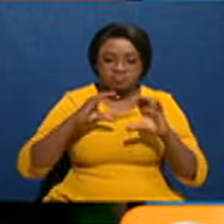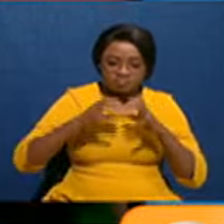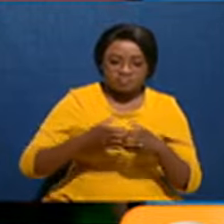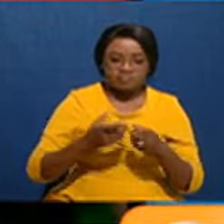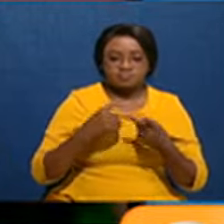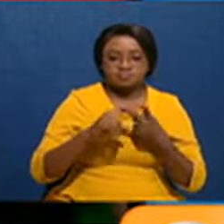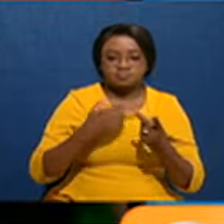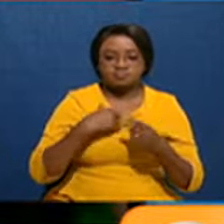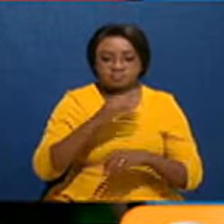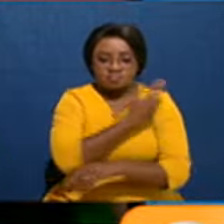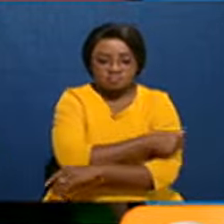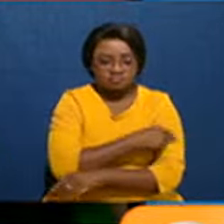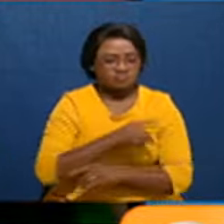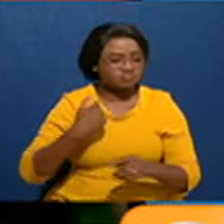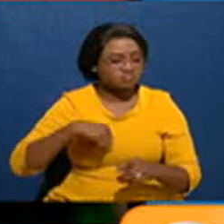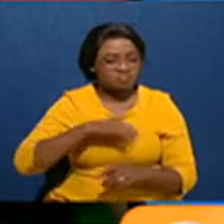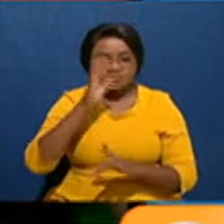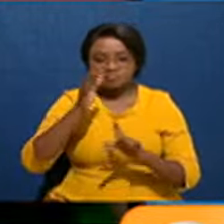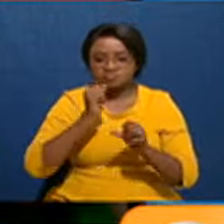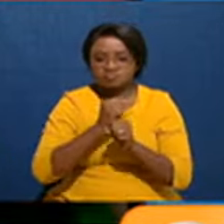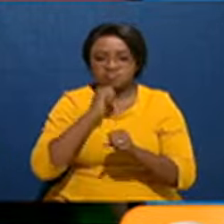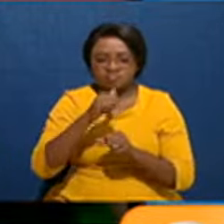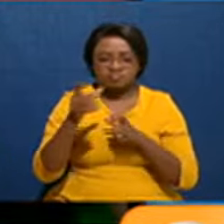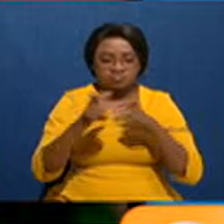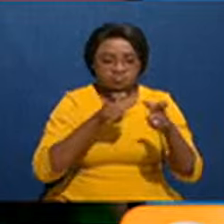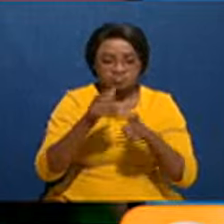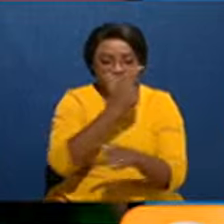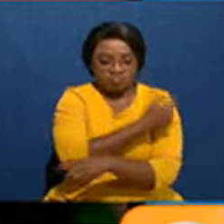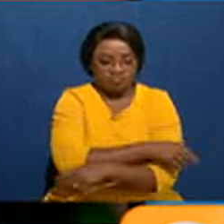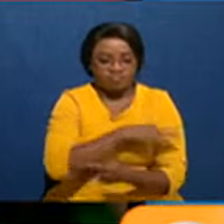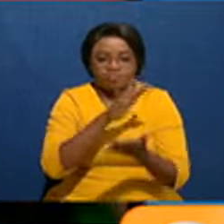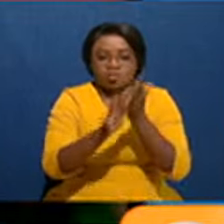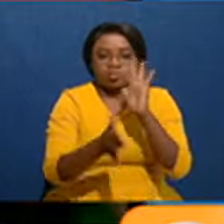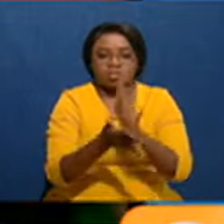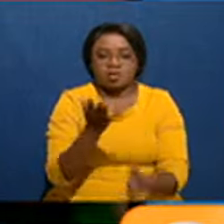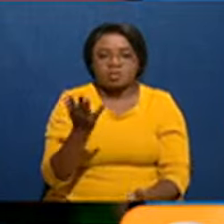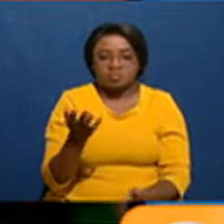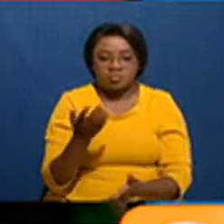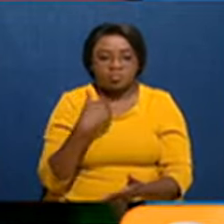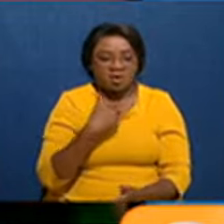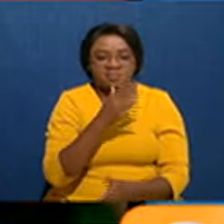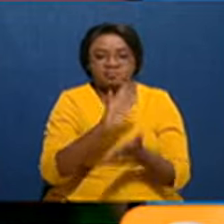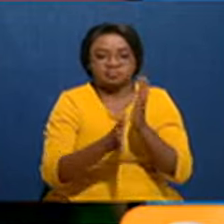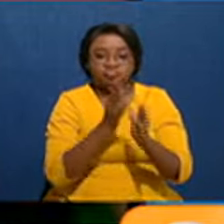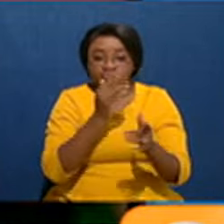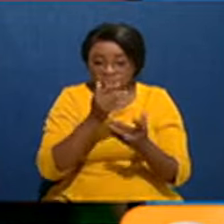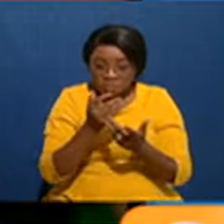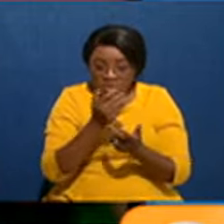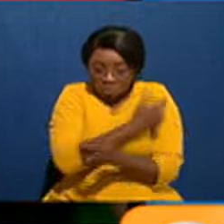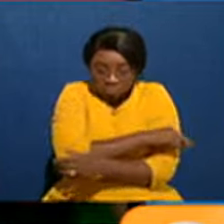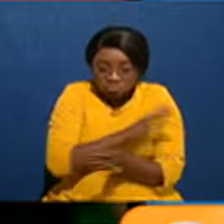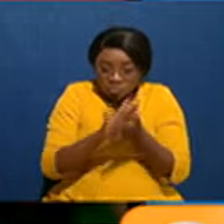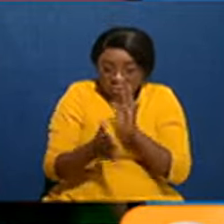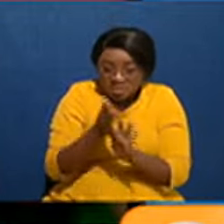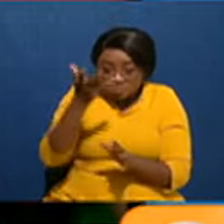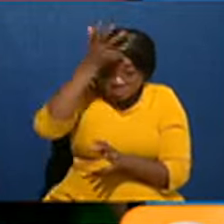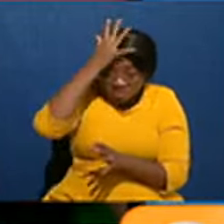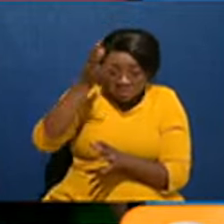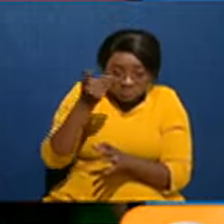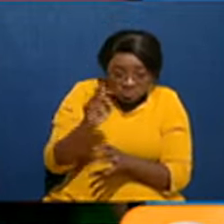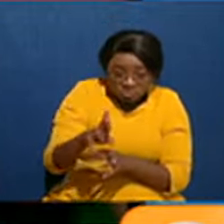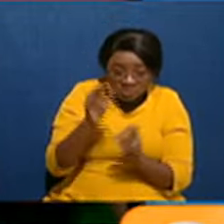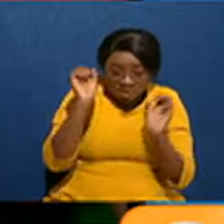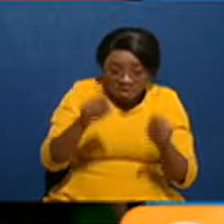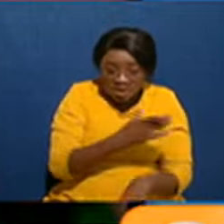You do not run a hospital without a doctor, without a nurse, and experts in healthcare. You do not run a law